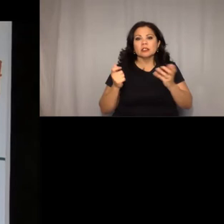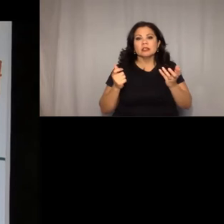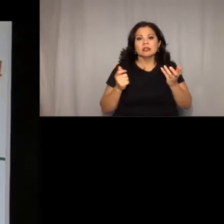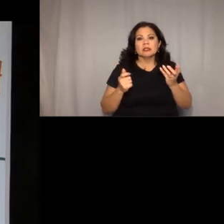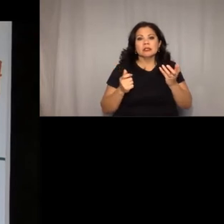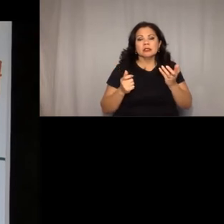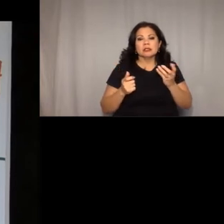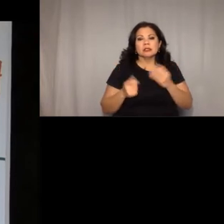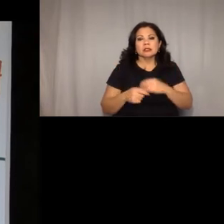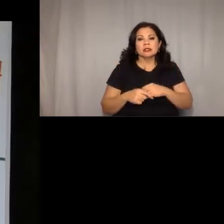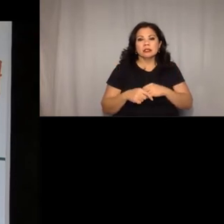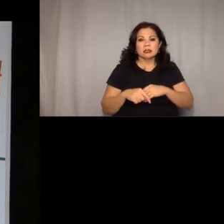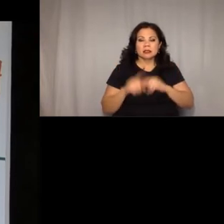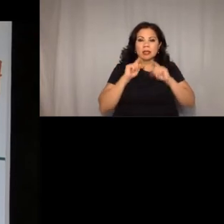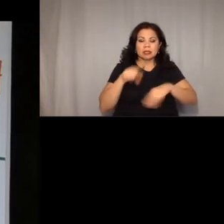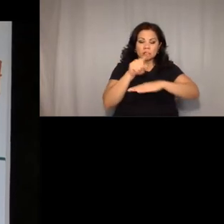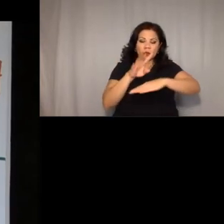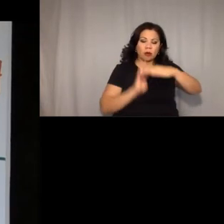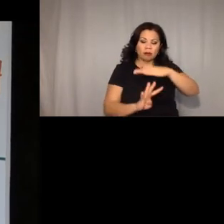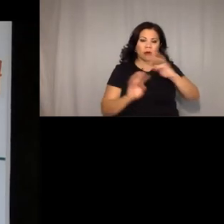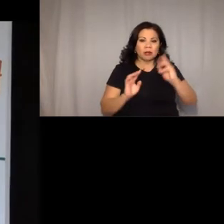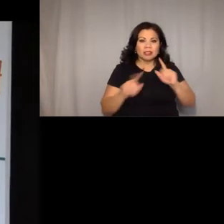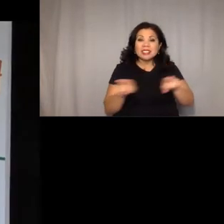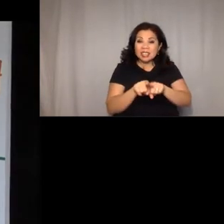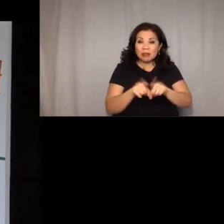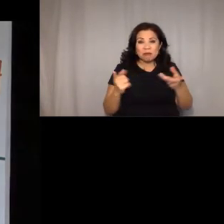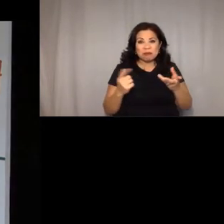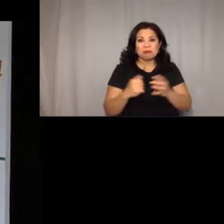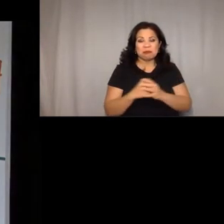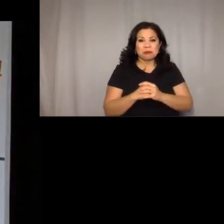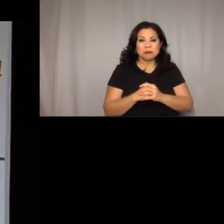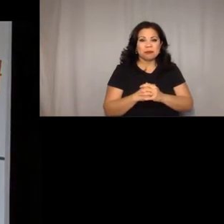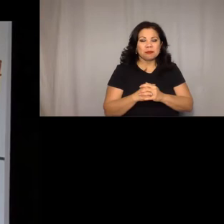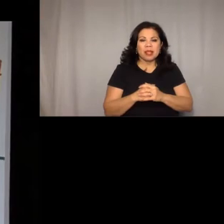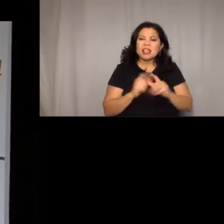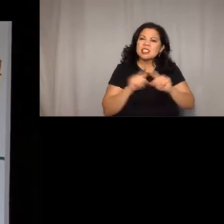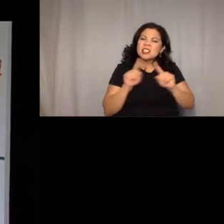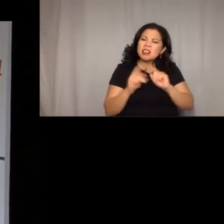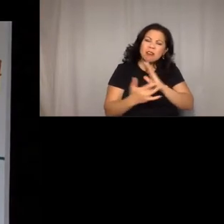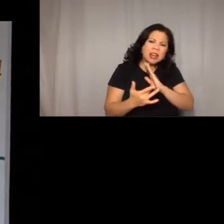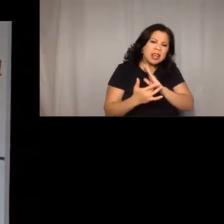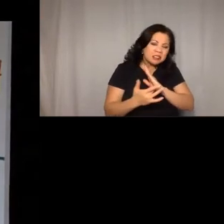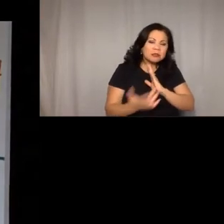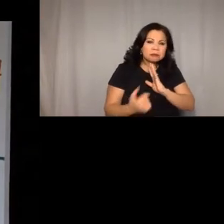so it's a 1. 2 times 2 is 4. I get the same answer. These are just different strategies.